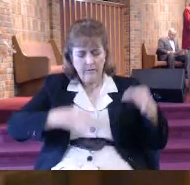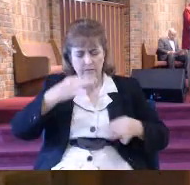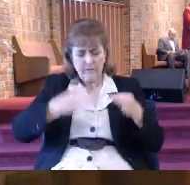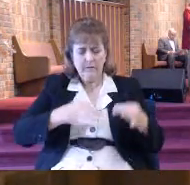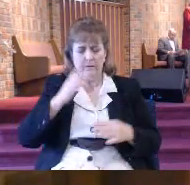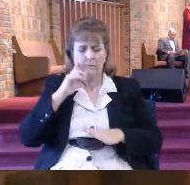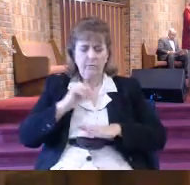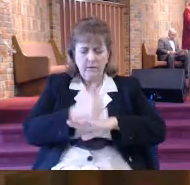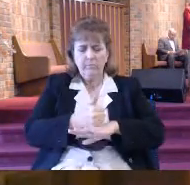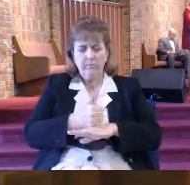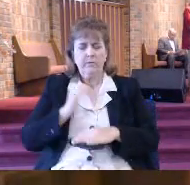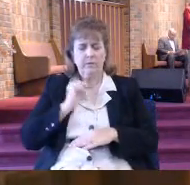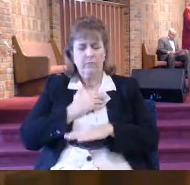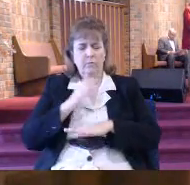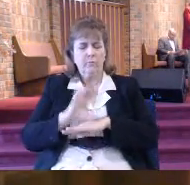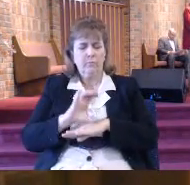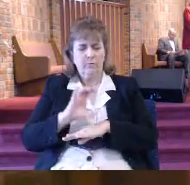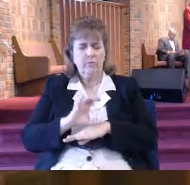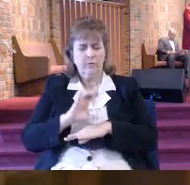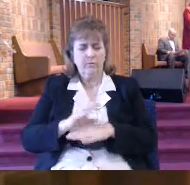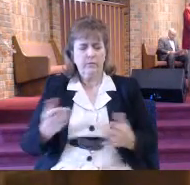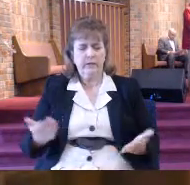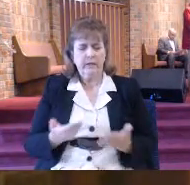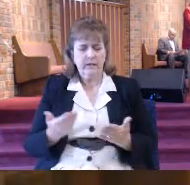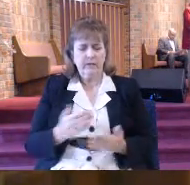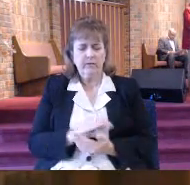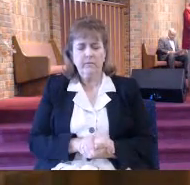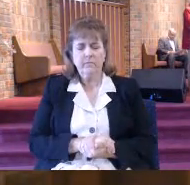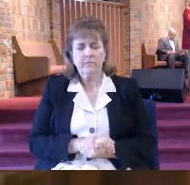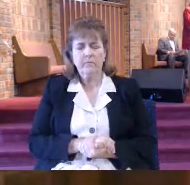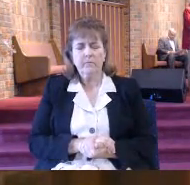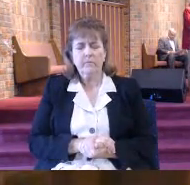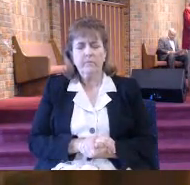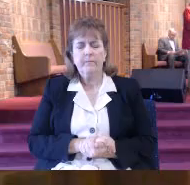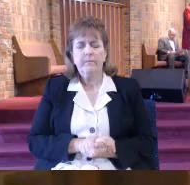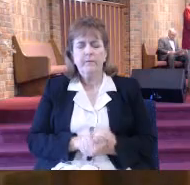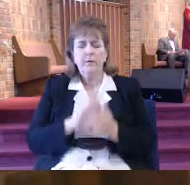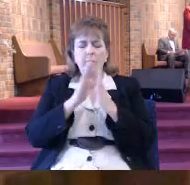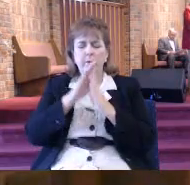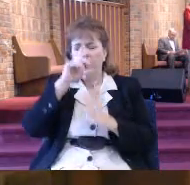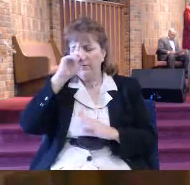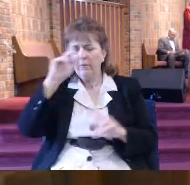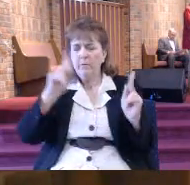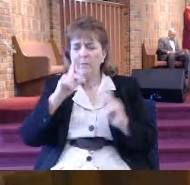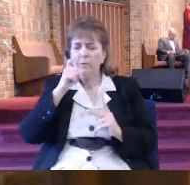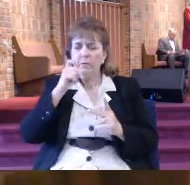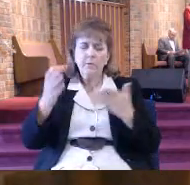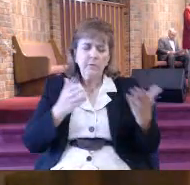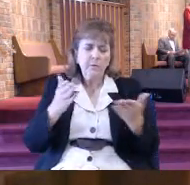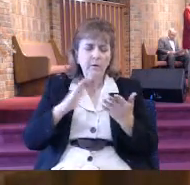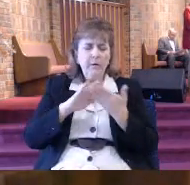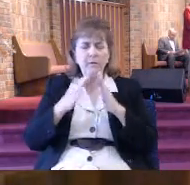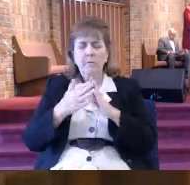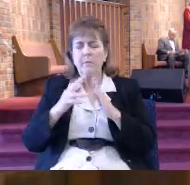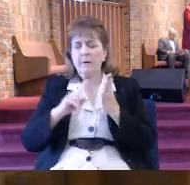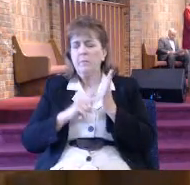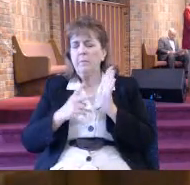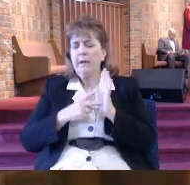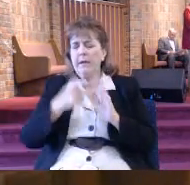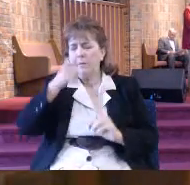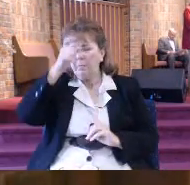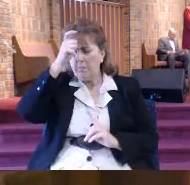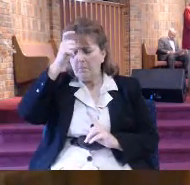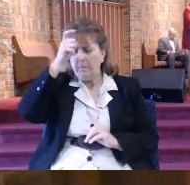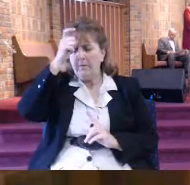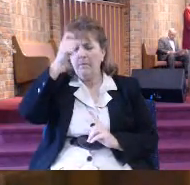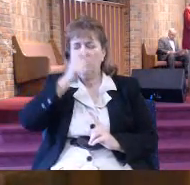church. God, we pray for those who serve our community as well, our police, our fire, our first responders,